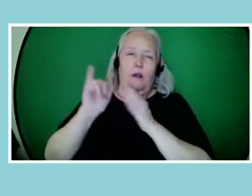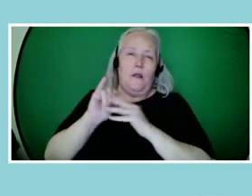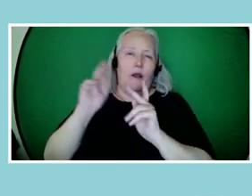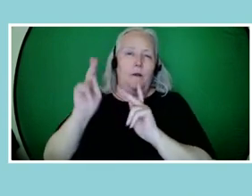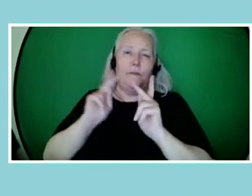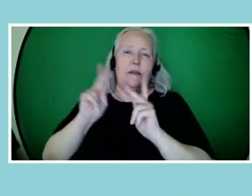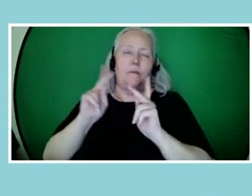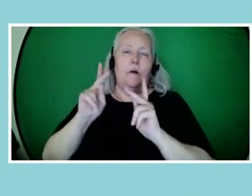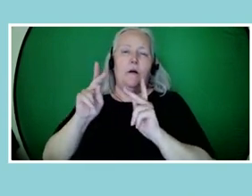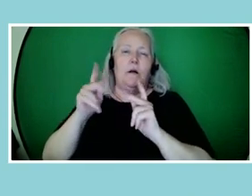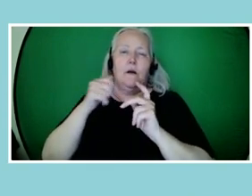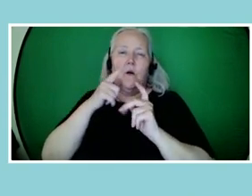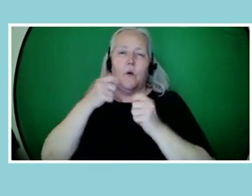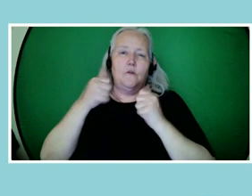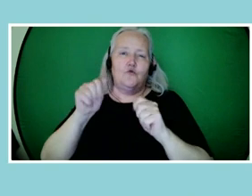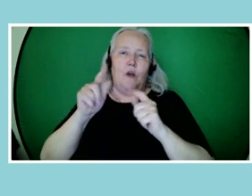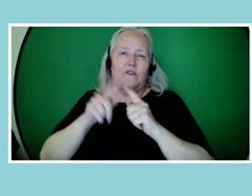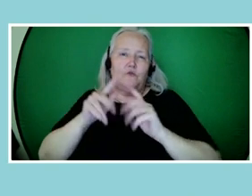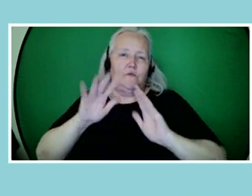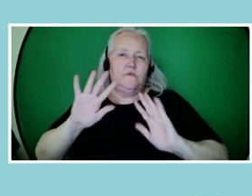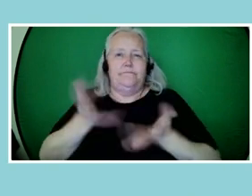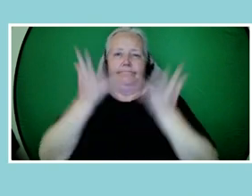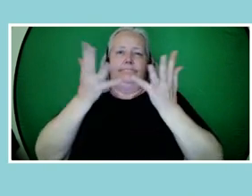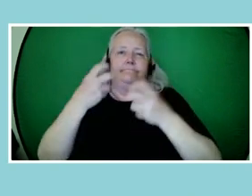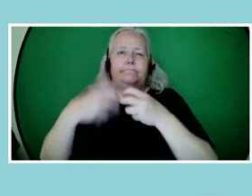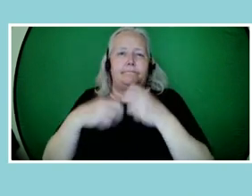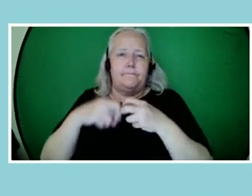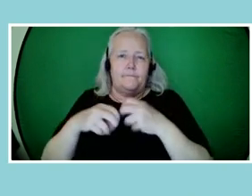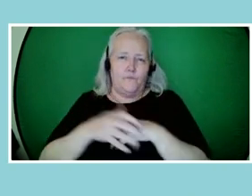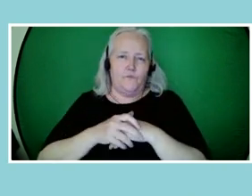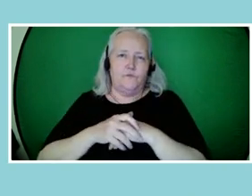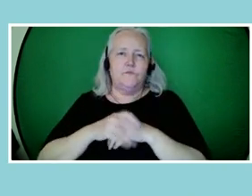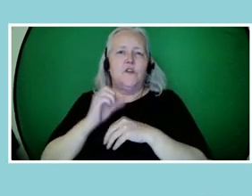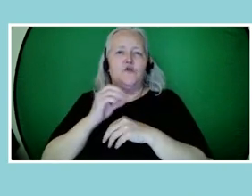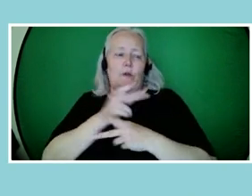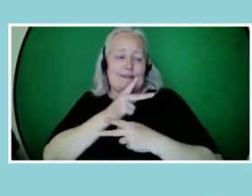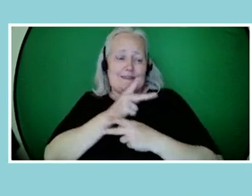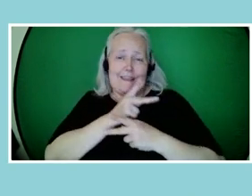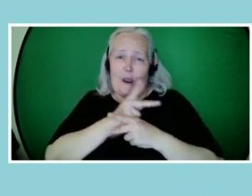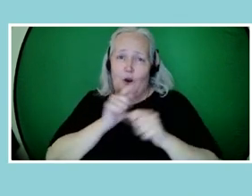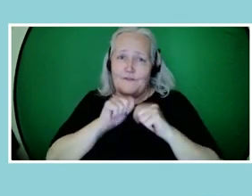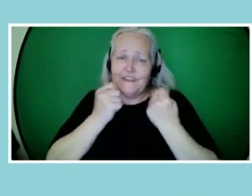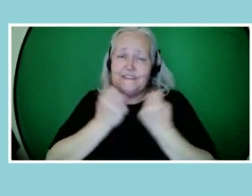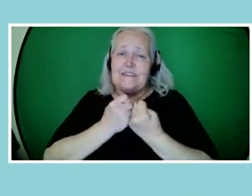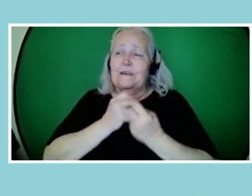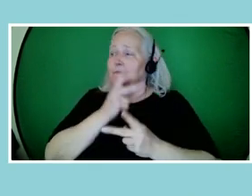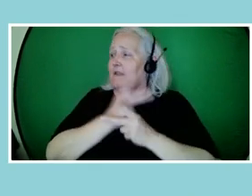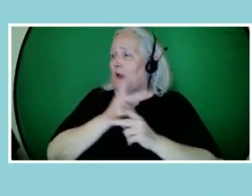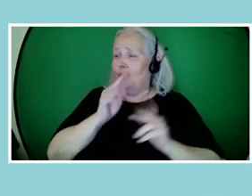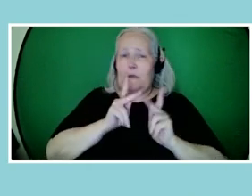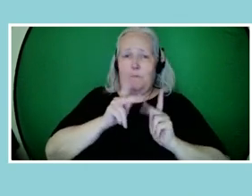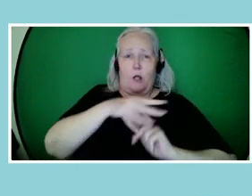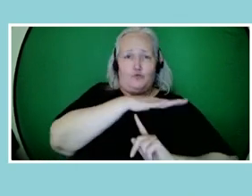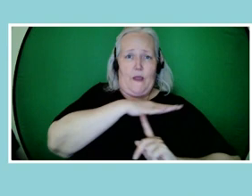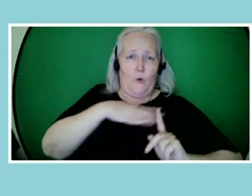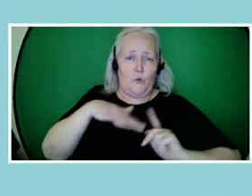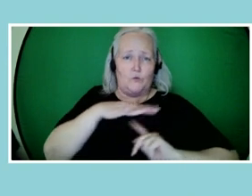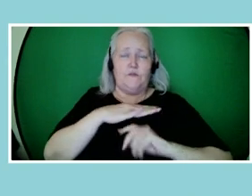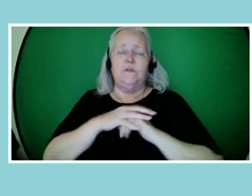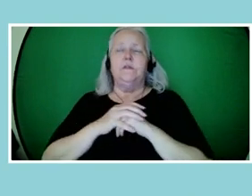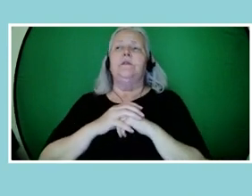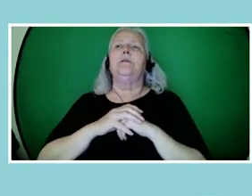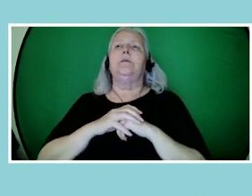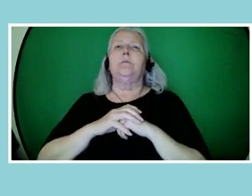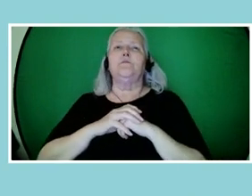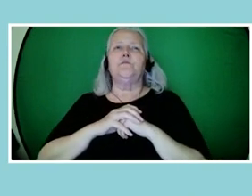provocative or agitational. So take care of your team, take care of the bystanders, right? Take care of the people that you're